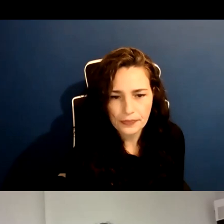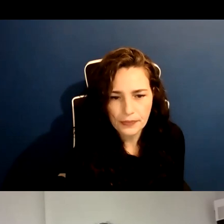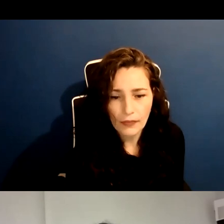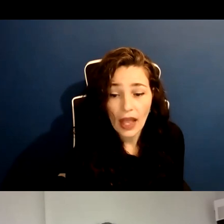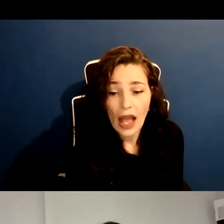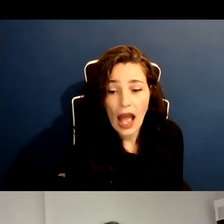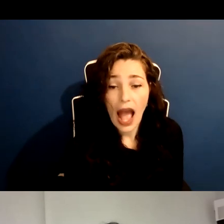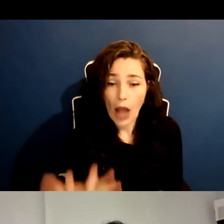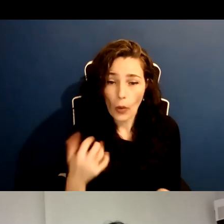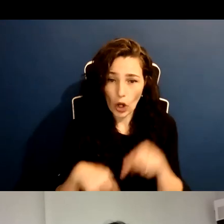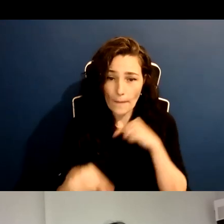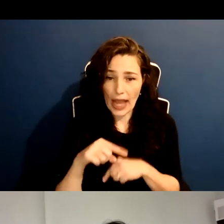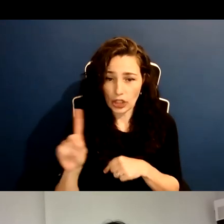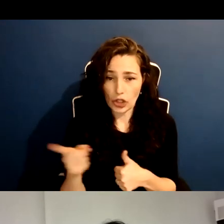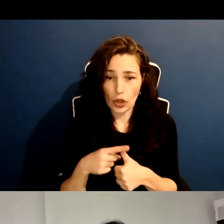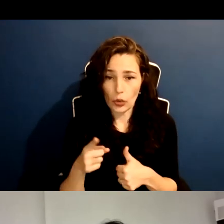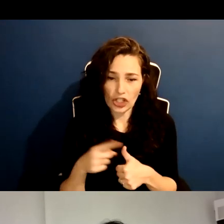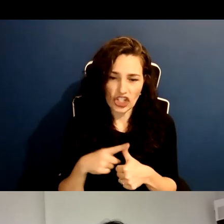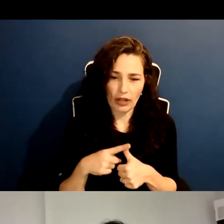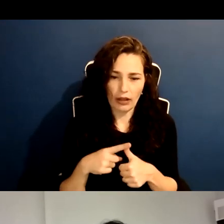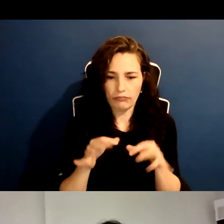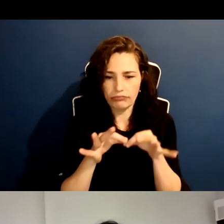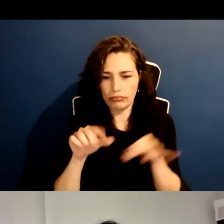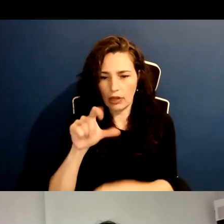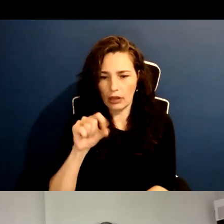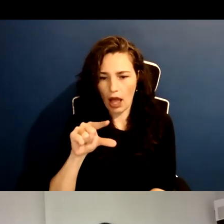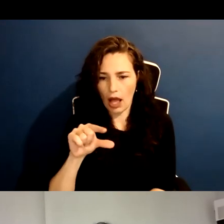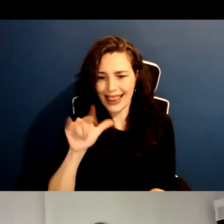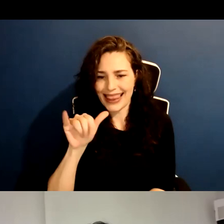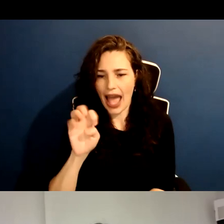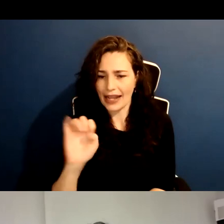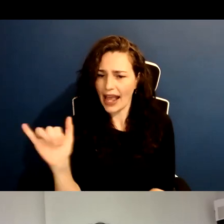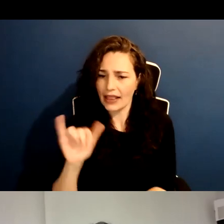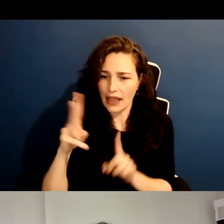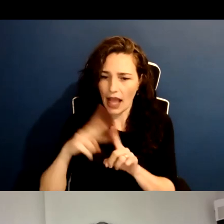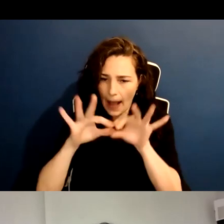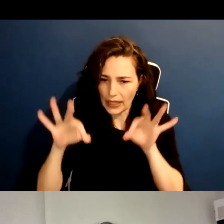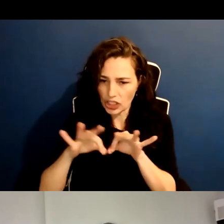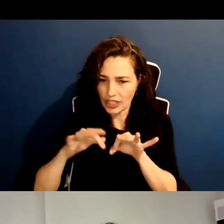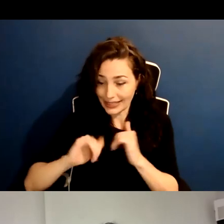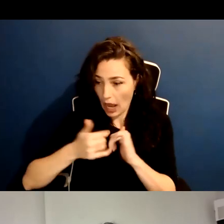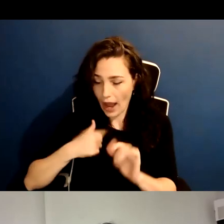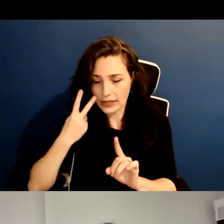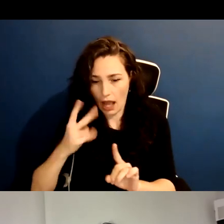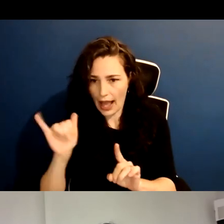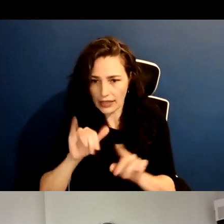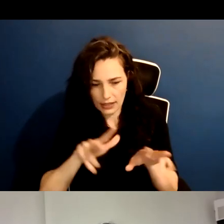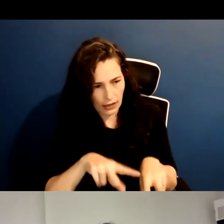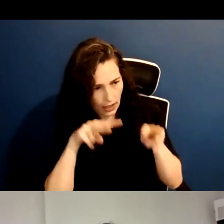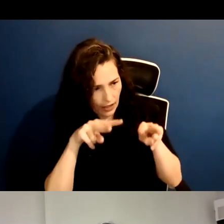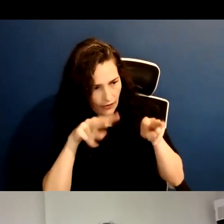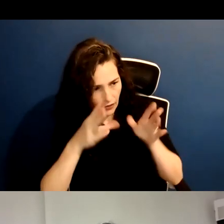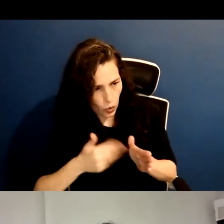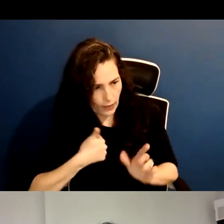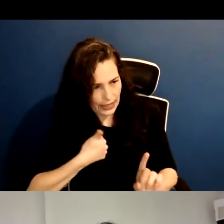logline for folks to really meet the project, because this is how I met it as a reviewer. This is the first thing I saw. So I'm going to share my screen